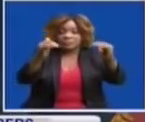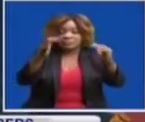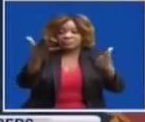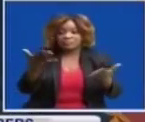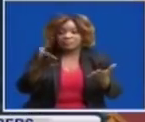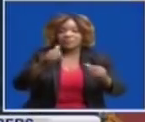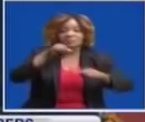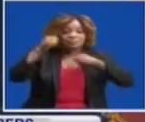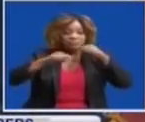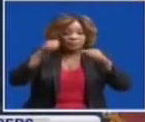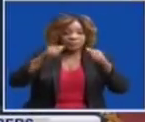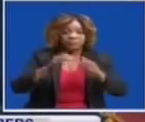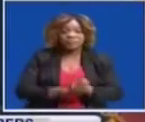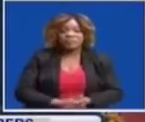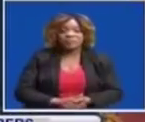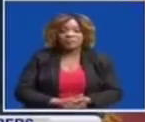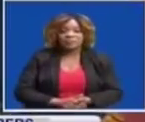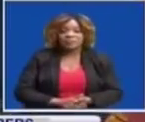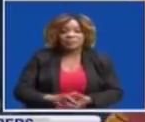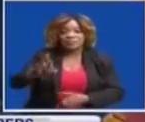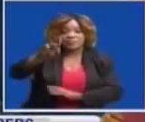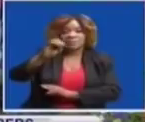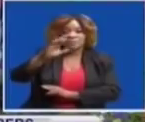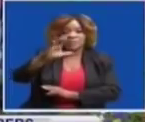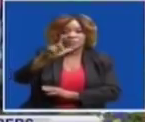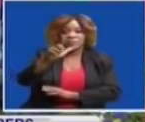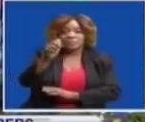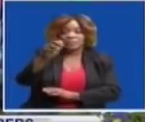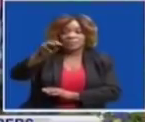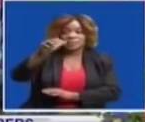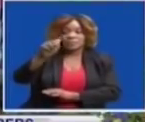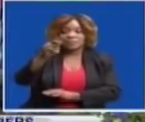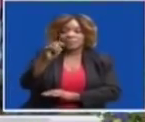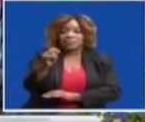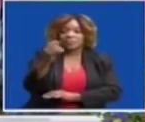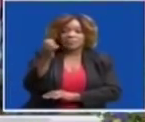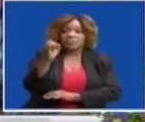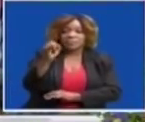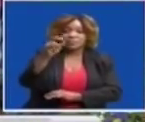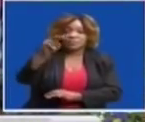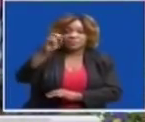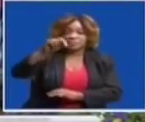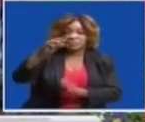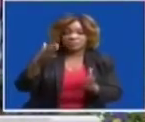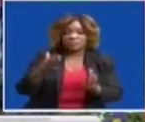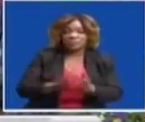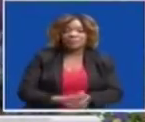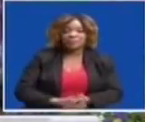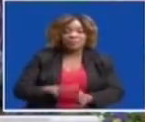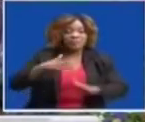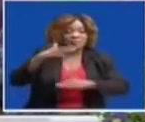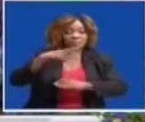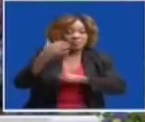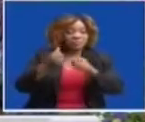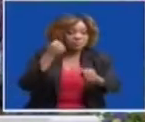the agriculture through mechanization and the revolution that you have worked on over the years.